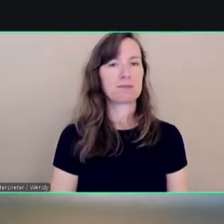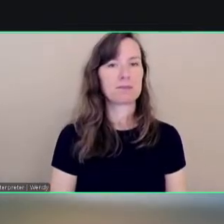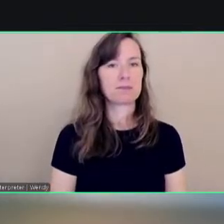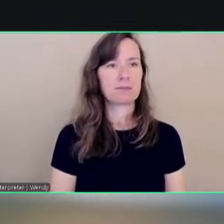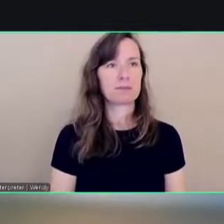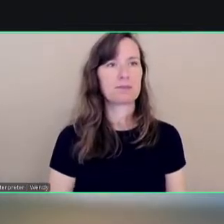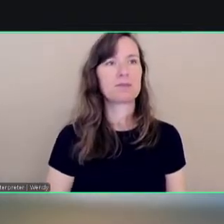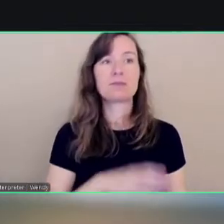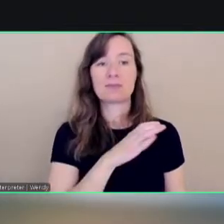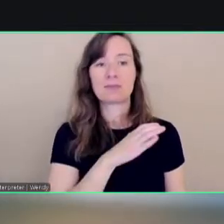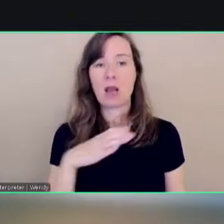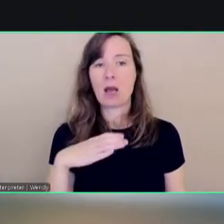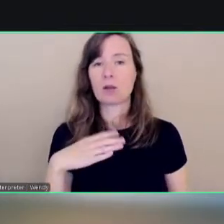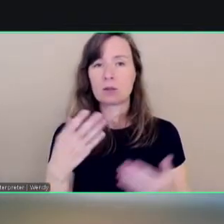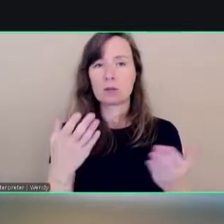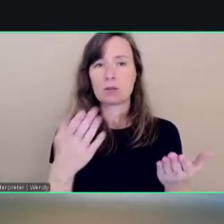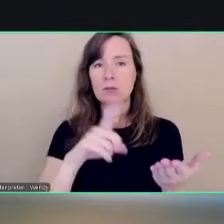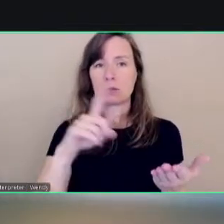Council, any questions?